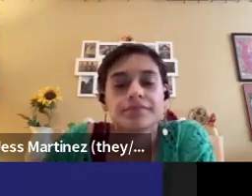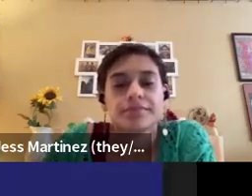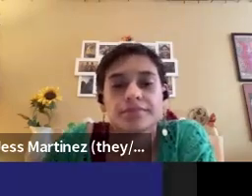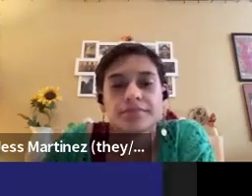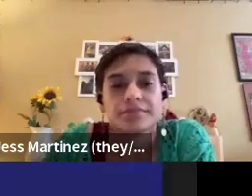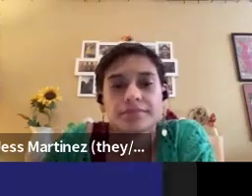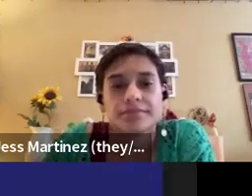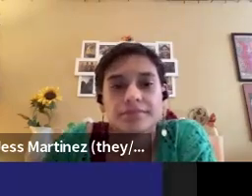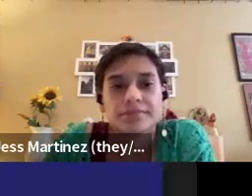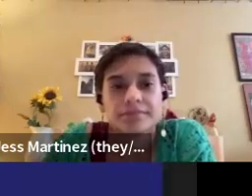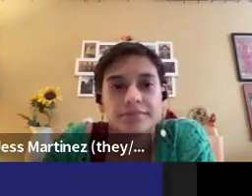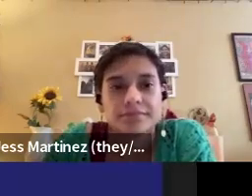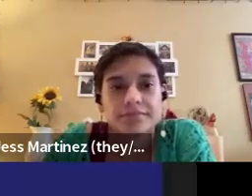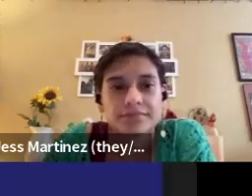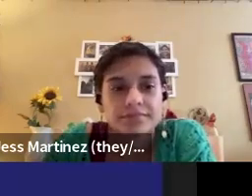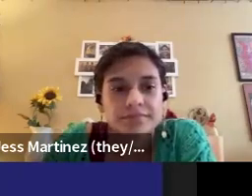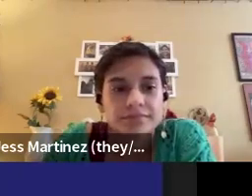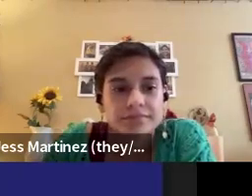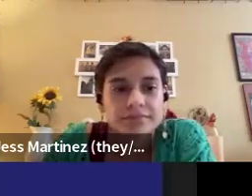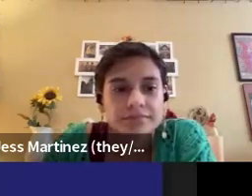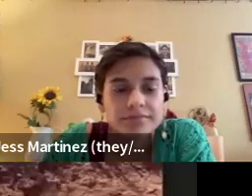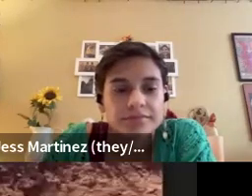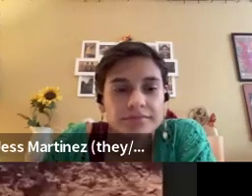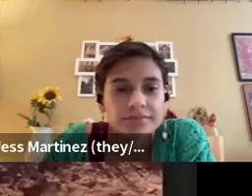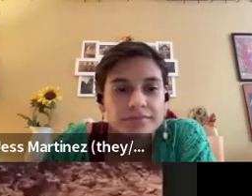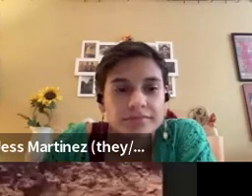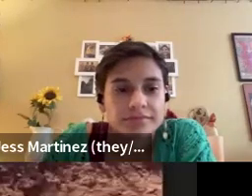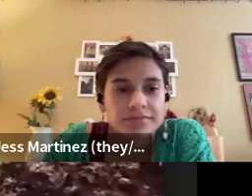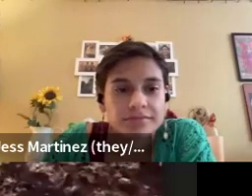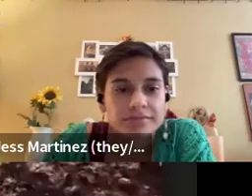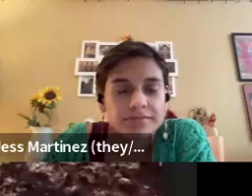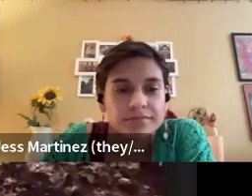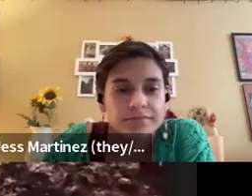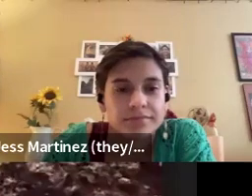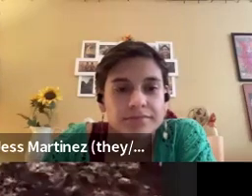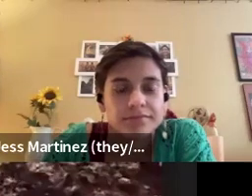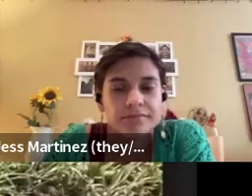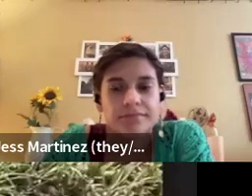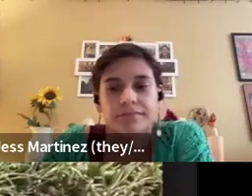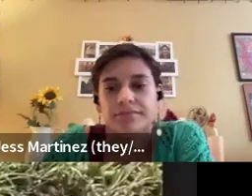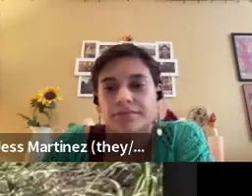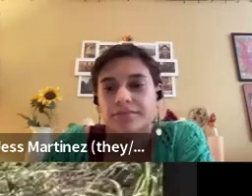own self-story. It's my attempt of restoring the self.